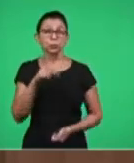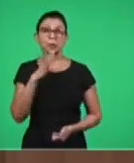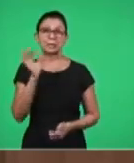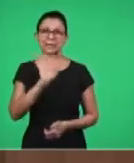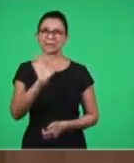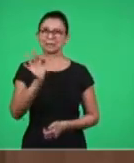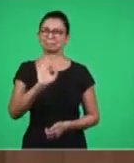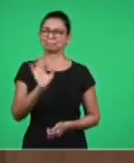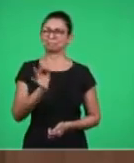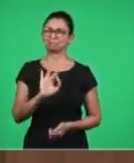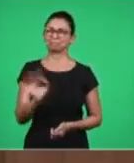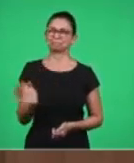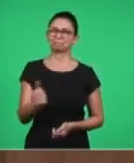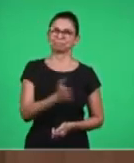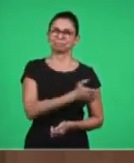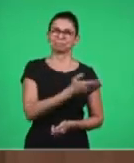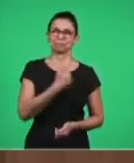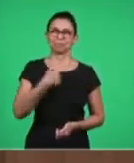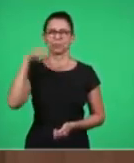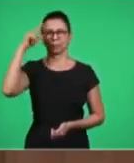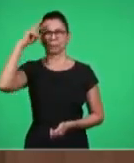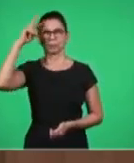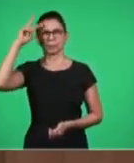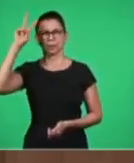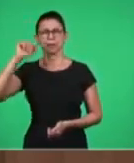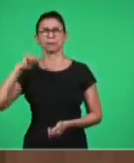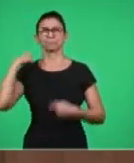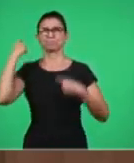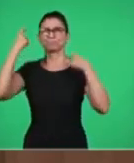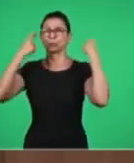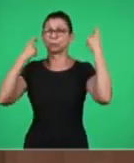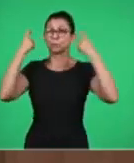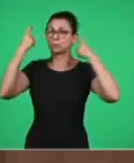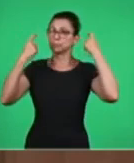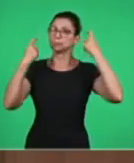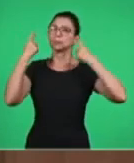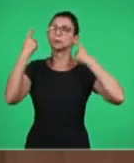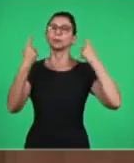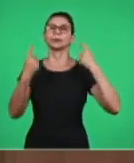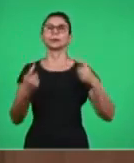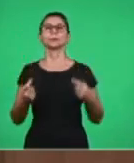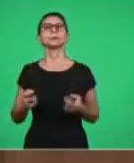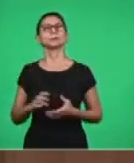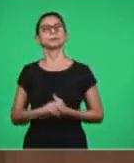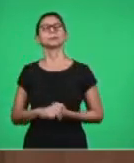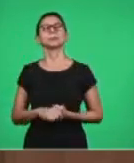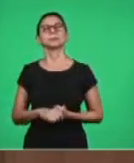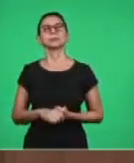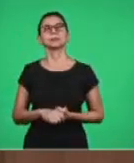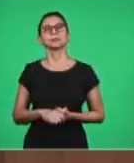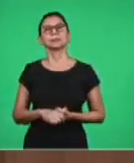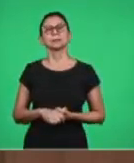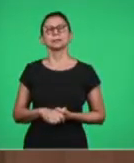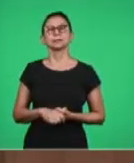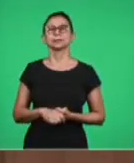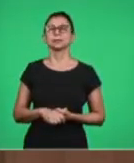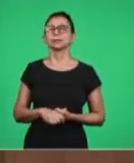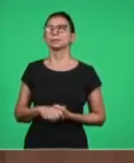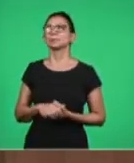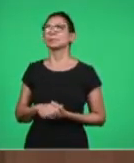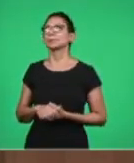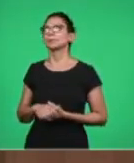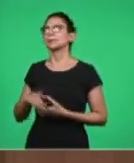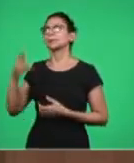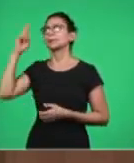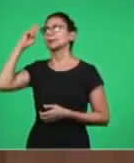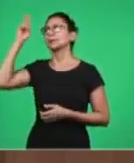world was never able to do this. And I remember our great concerns here in the beginning of the work of the Holy Spirit always